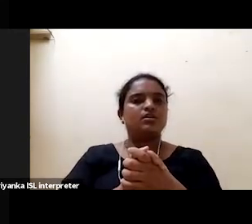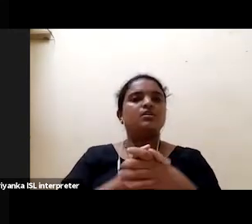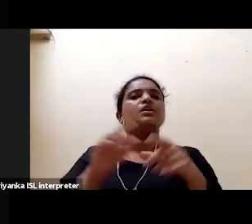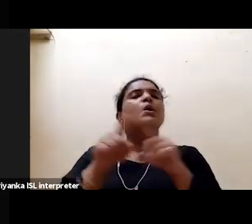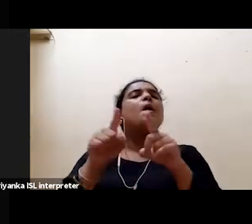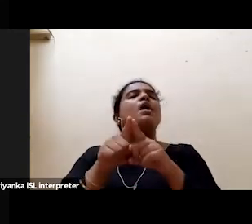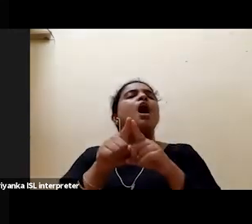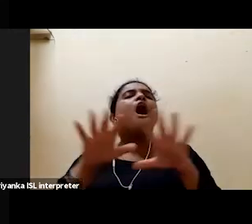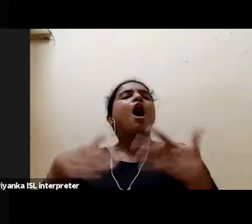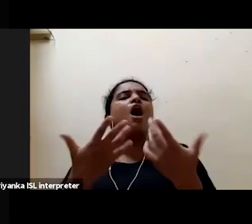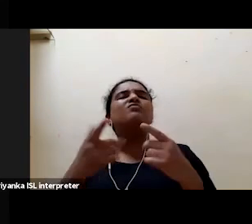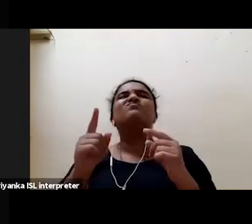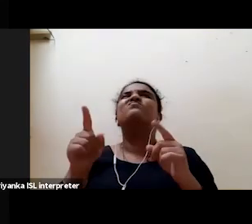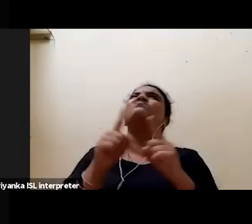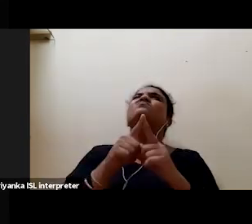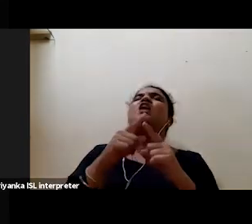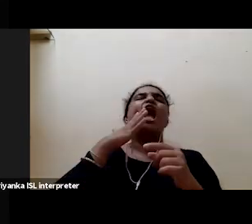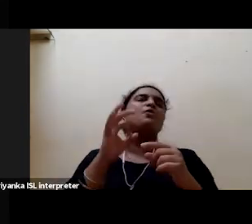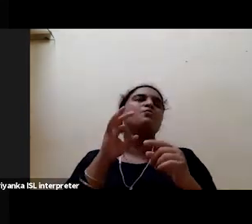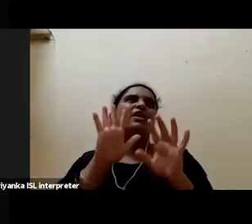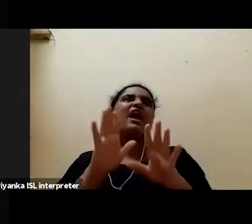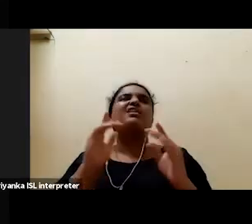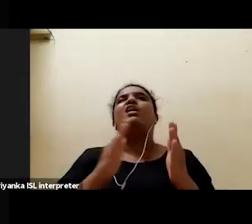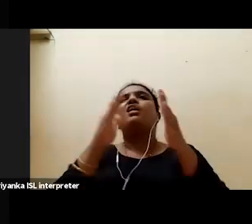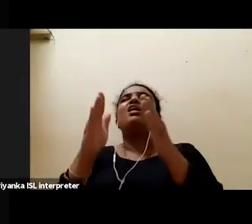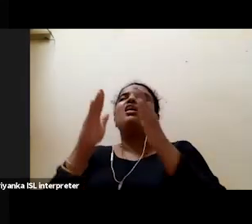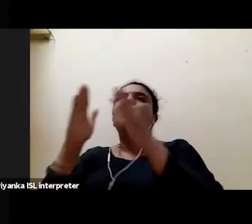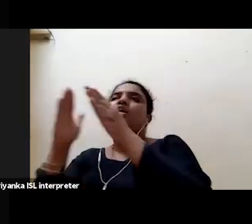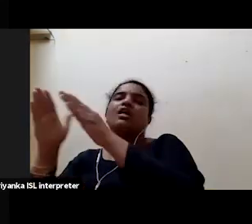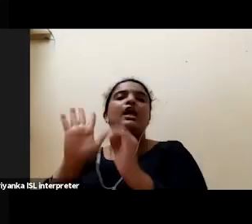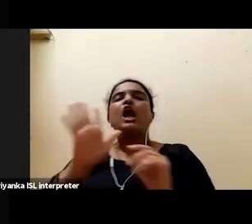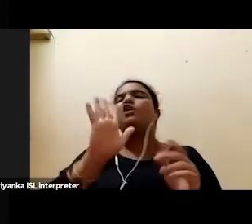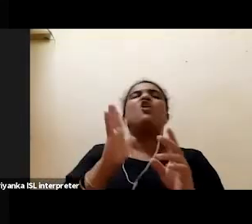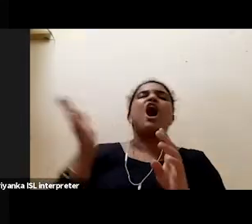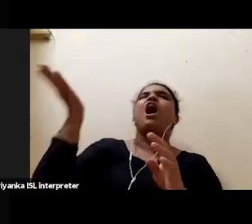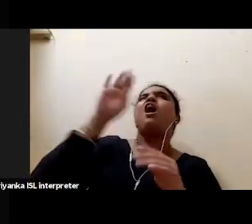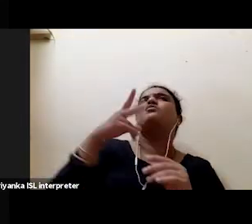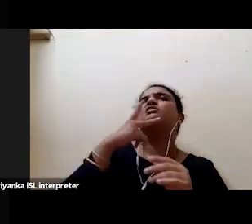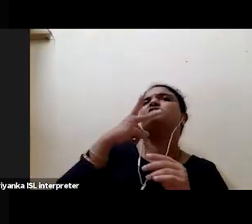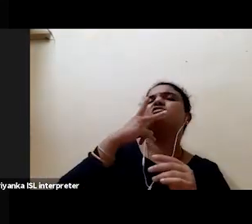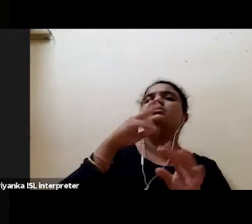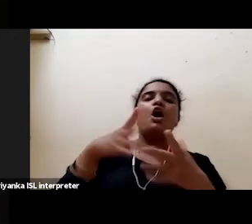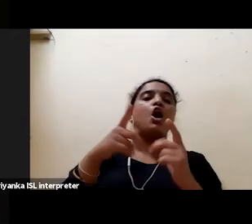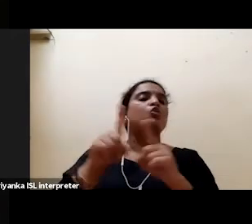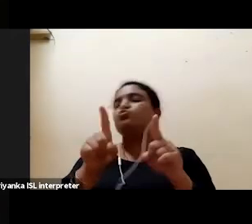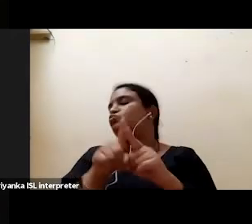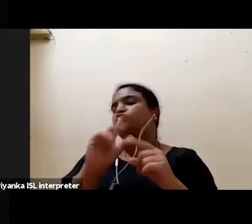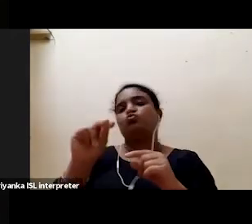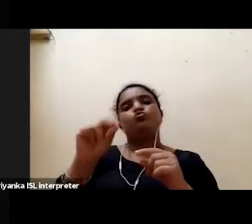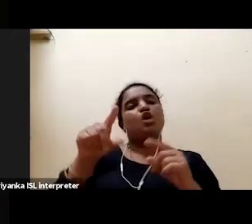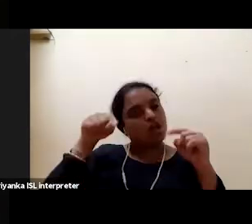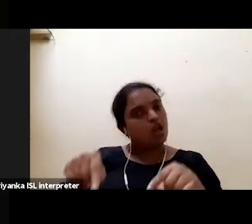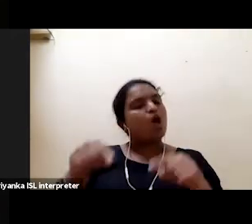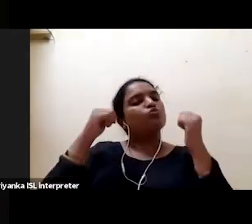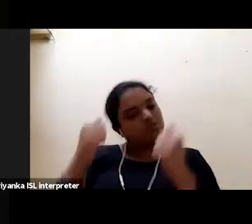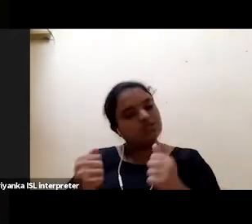keep procrastinating things and saying, no, this is not good. I'm going to come back to this later. No, when you sit down, just make sure you write the whole